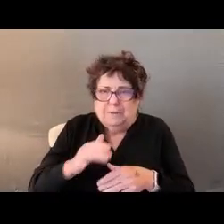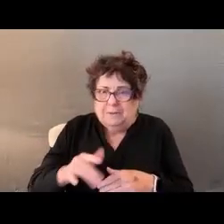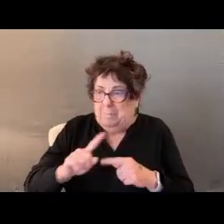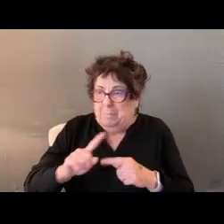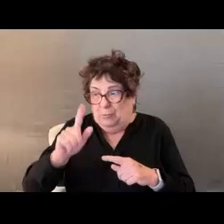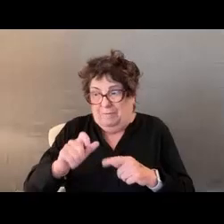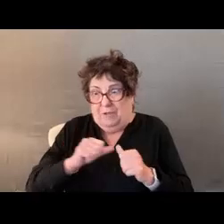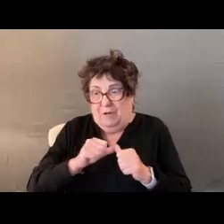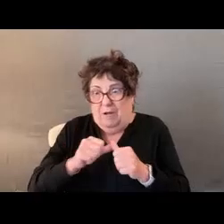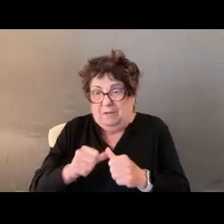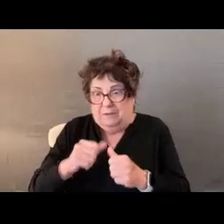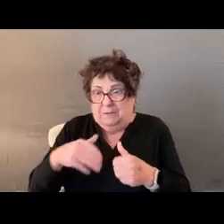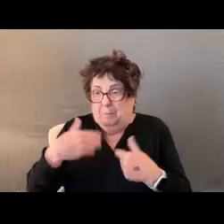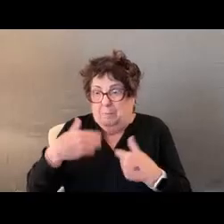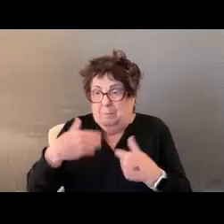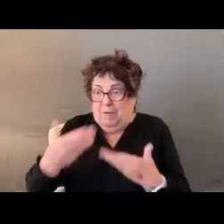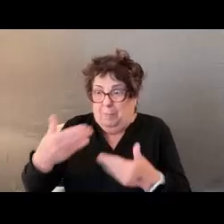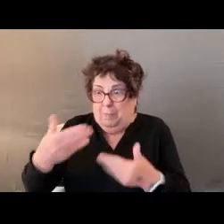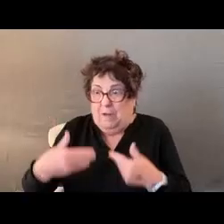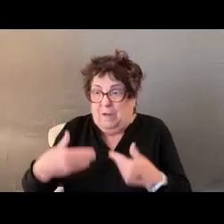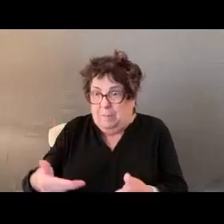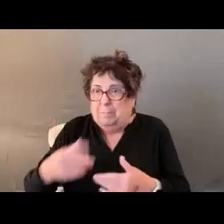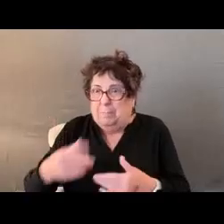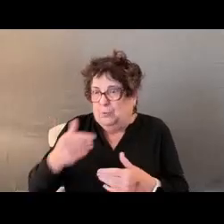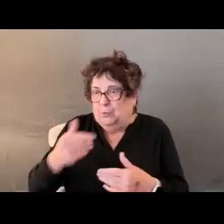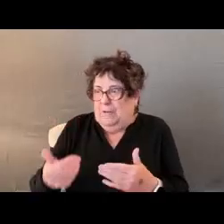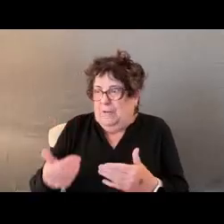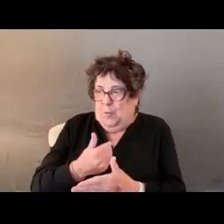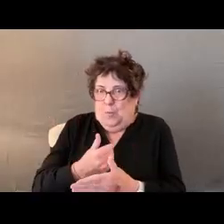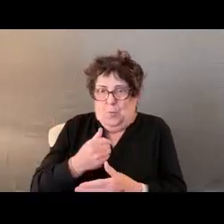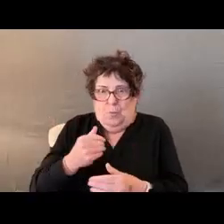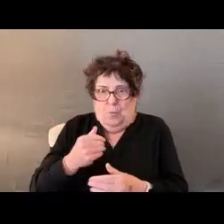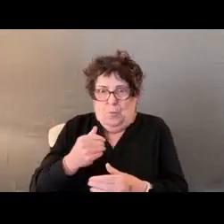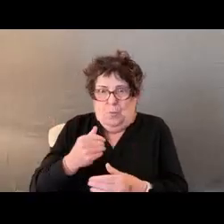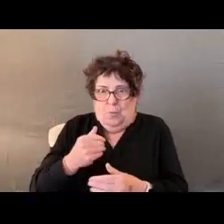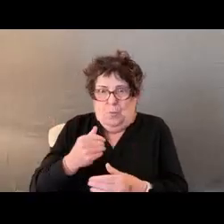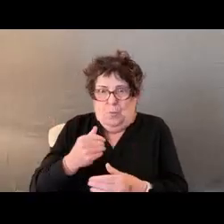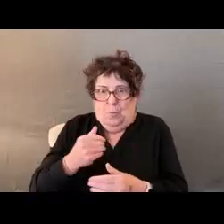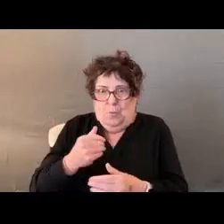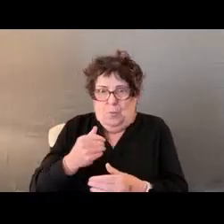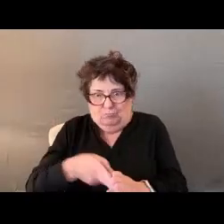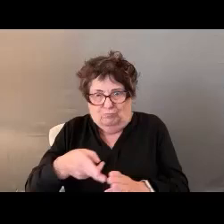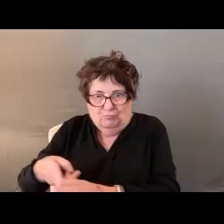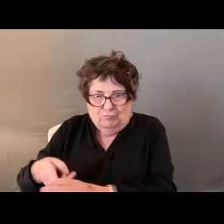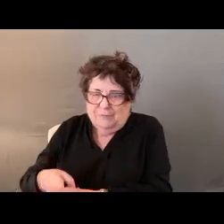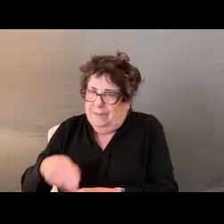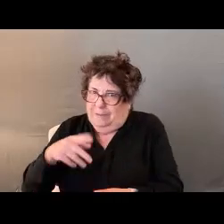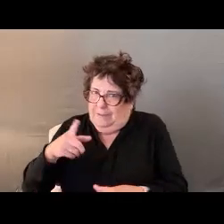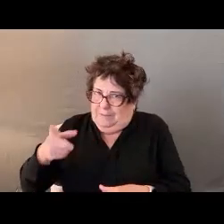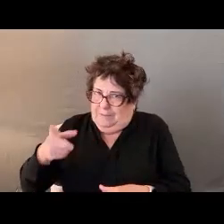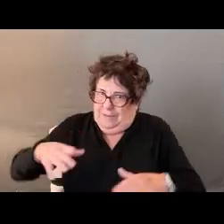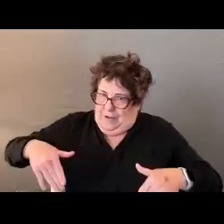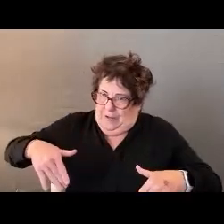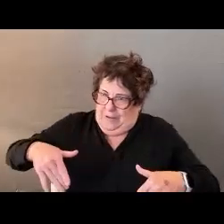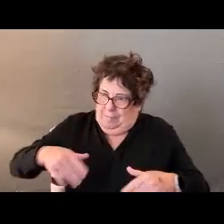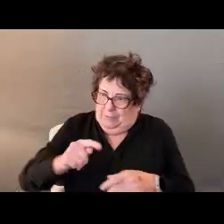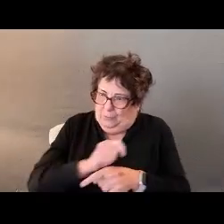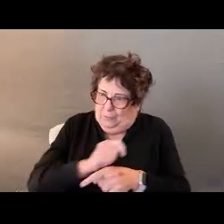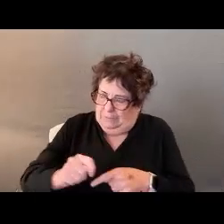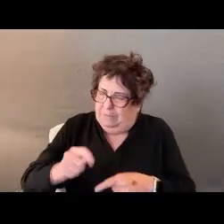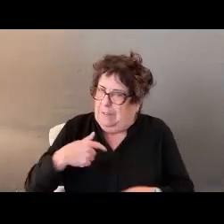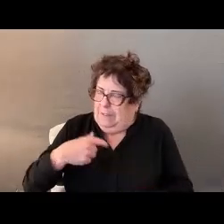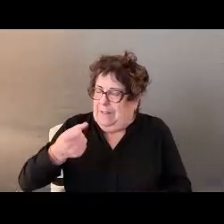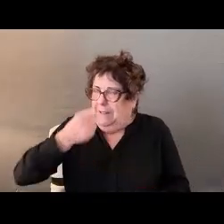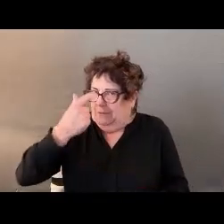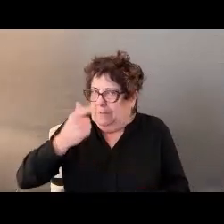new employees coming in every time too, and they have not been trained. So yeah, I understand how that can be Right.